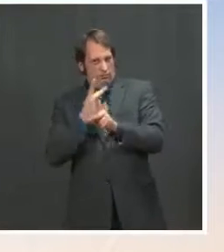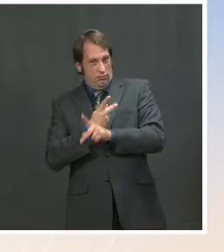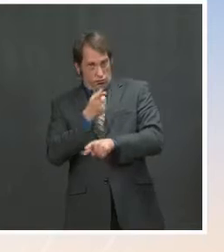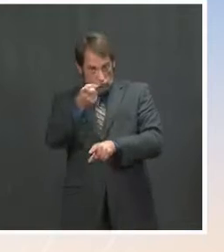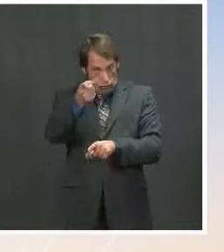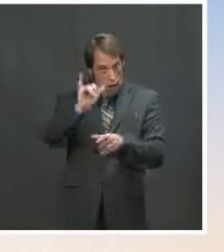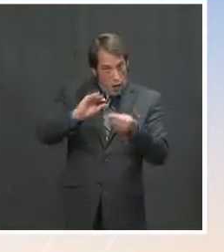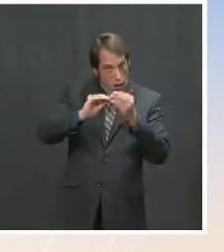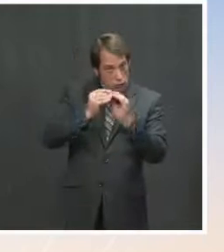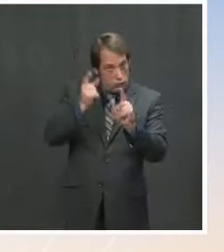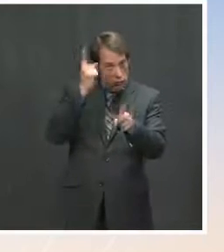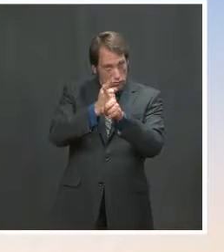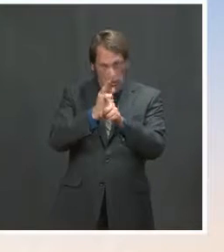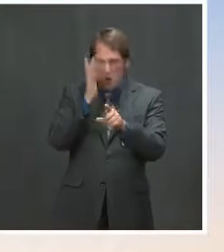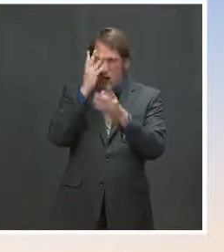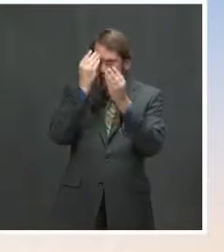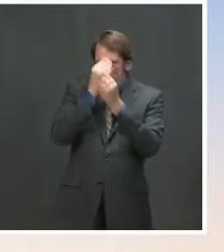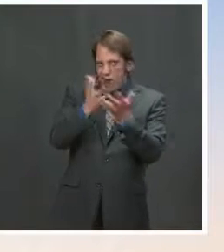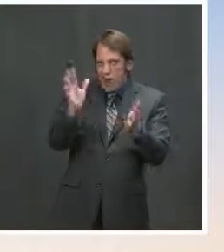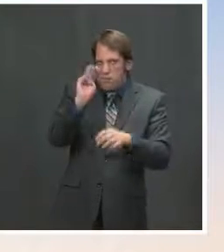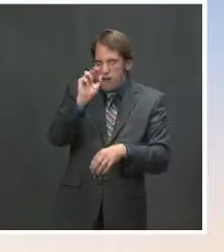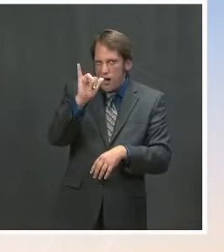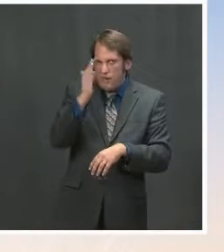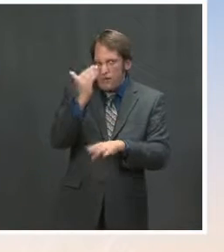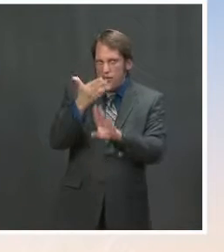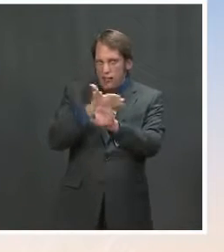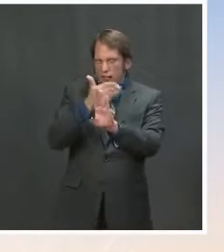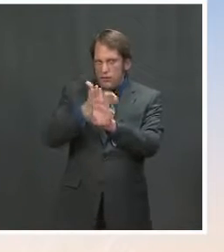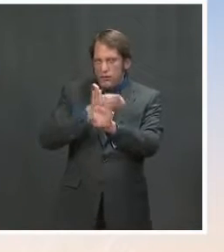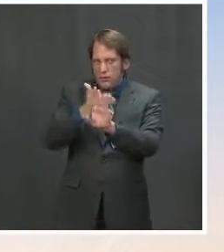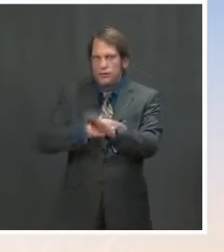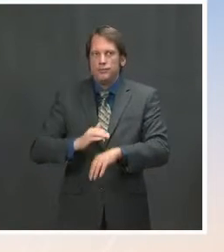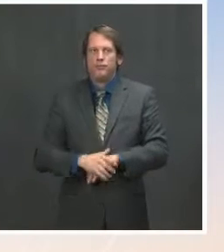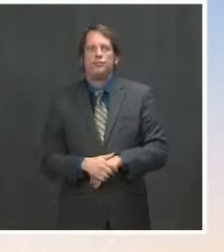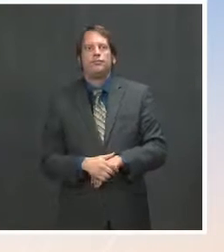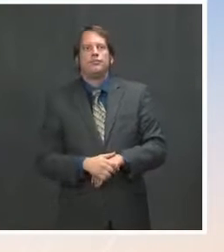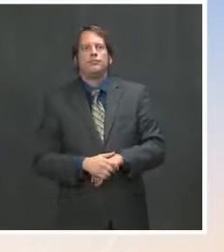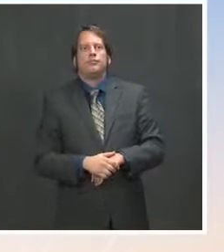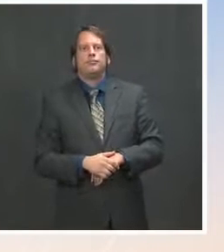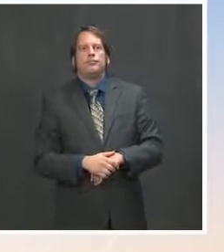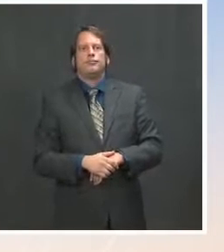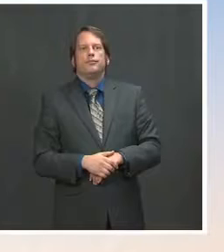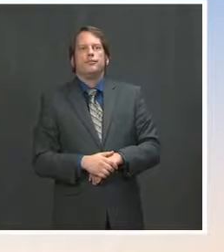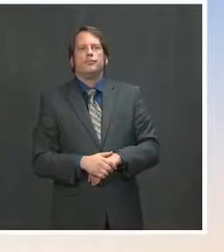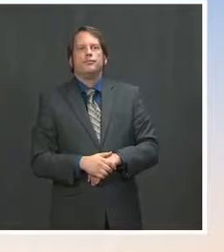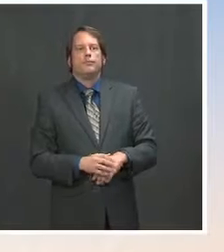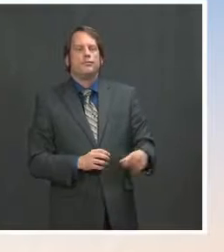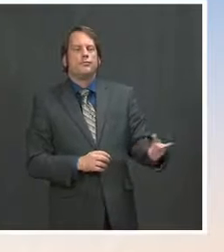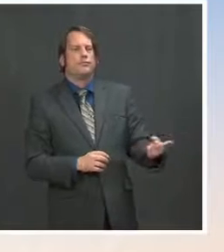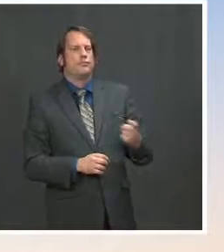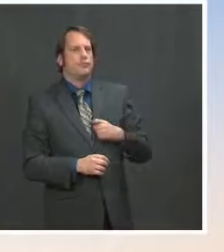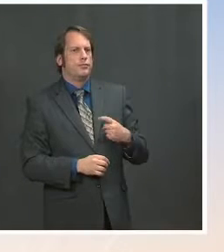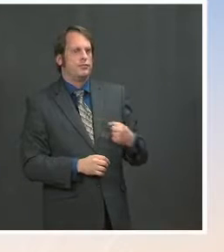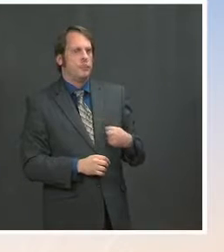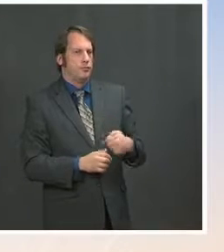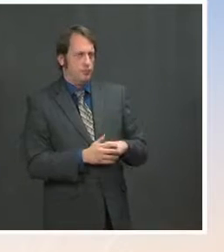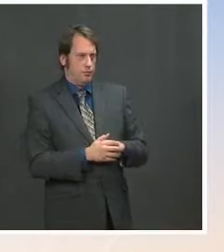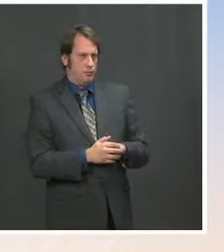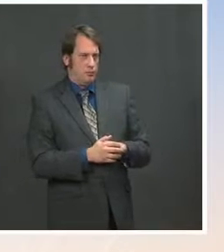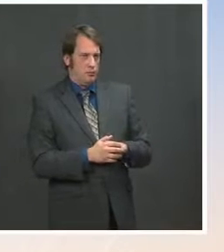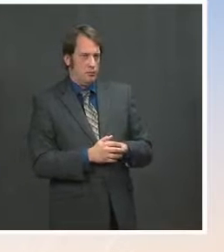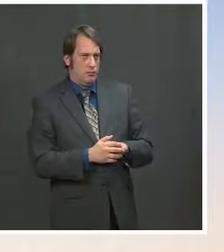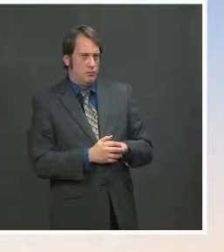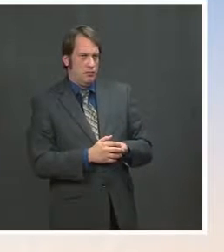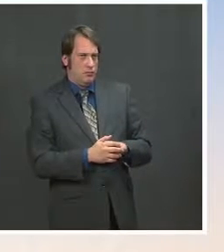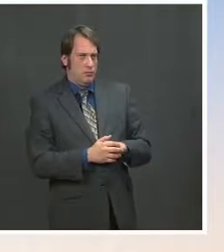say it's aspirational, but clearly you thought it was possible given the Secretary of State told Congress about it, the President committed to it. So why put a